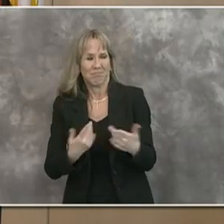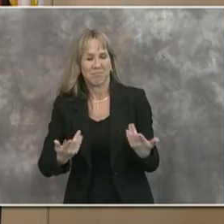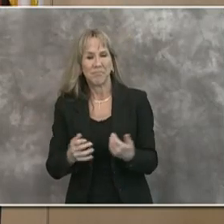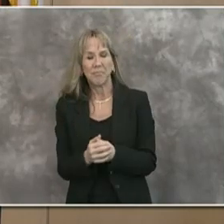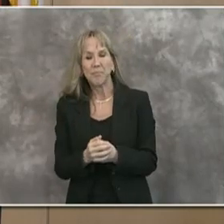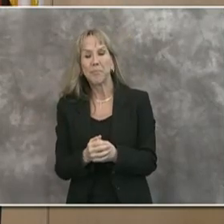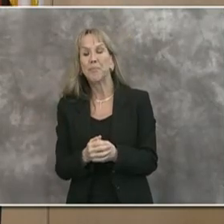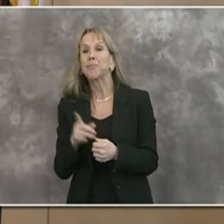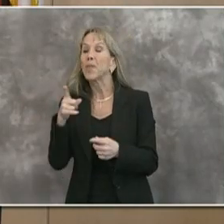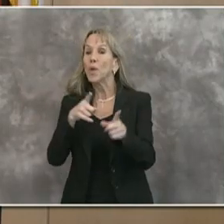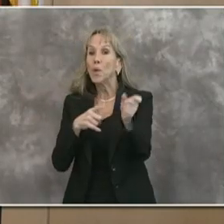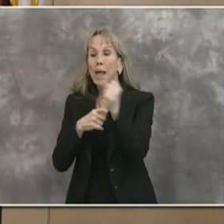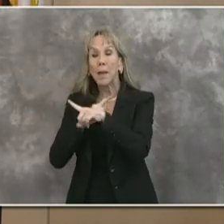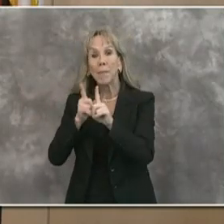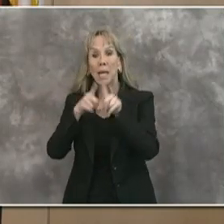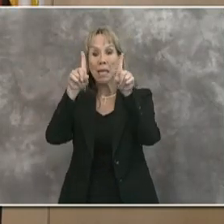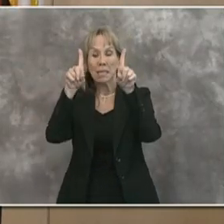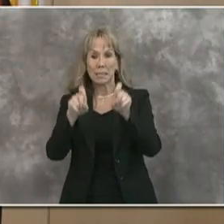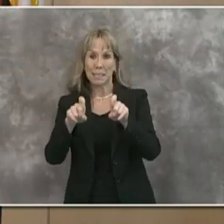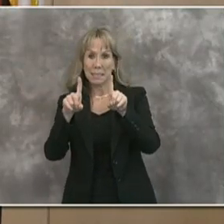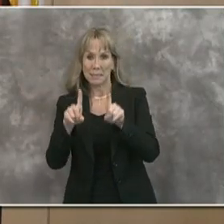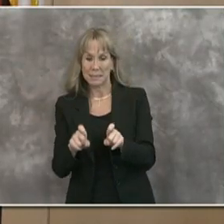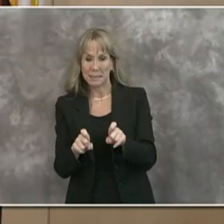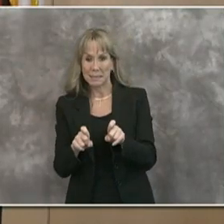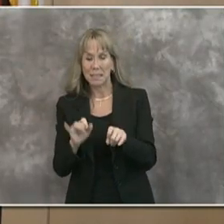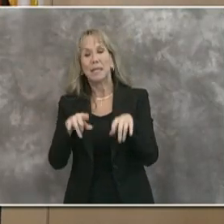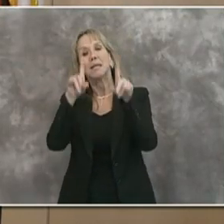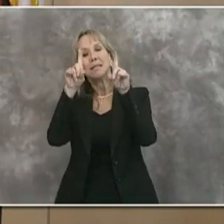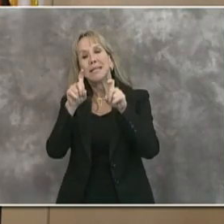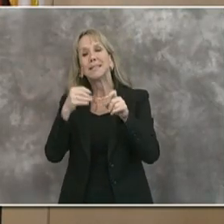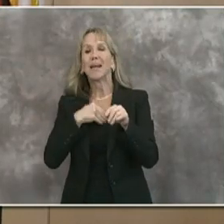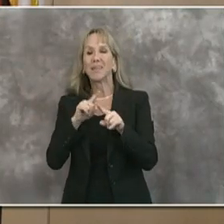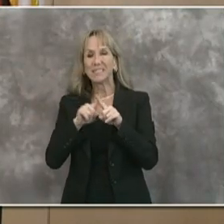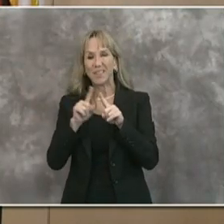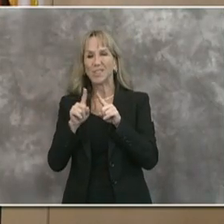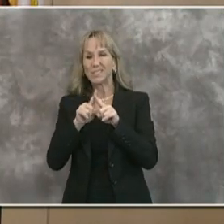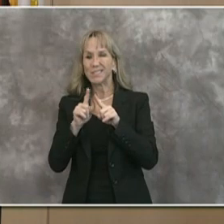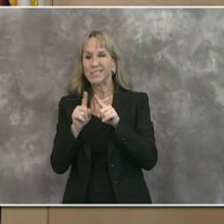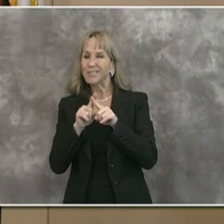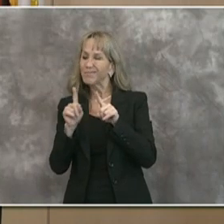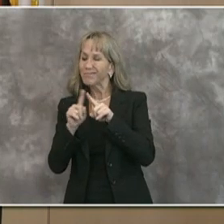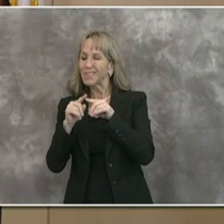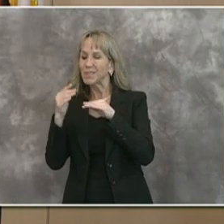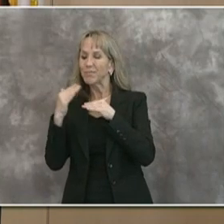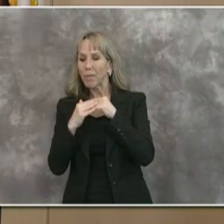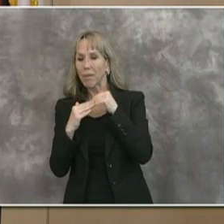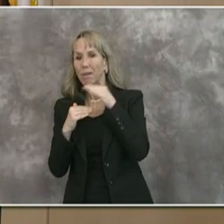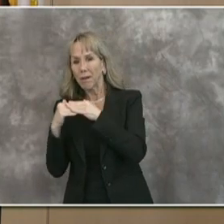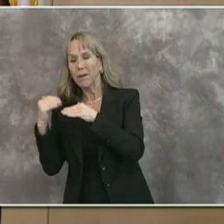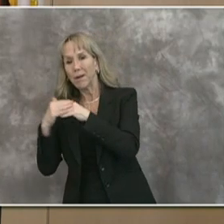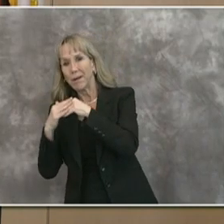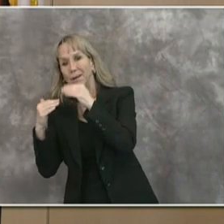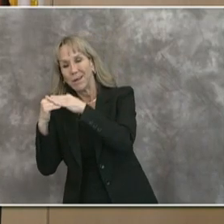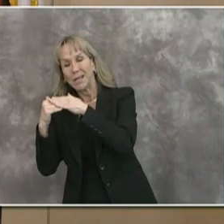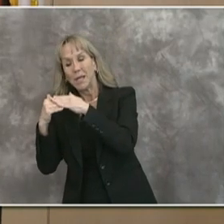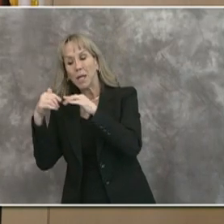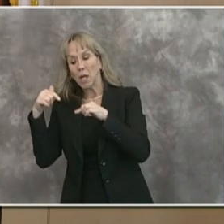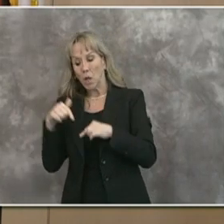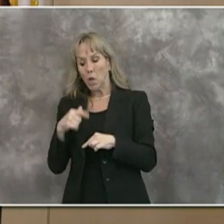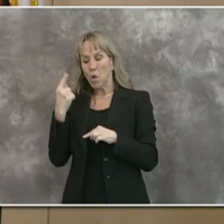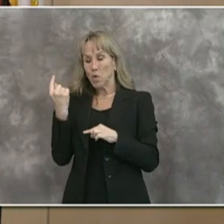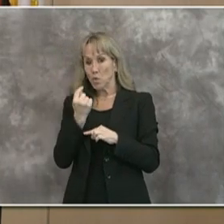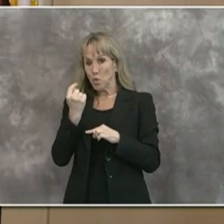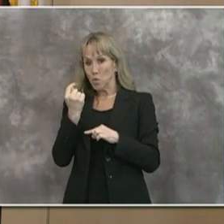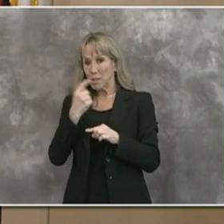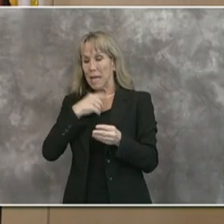So the question about testing actually has various layers. What I shared at the board meeting on Tuesday is that we've met the